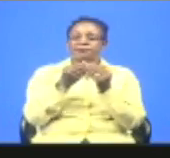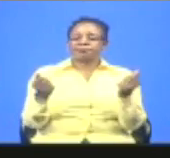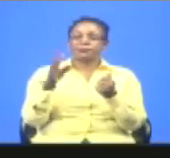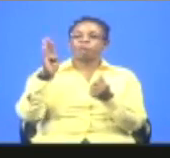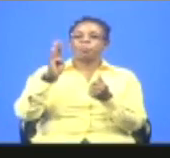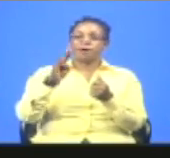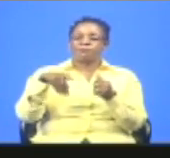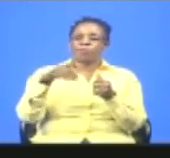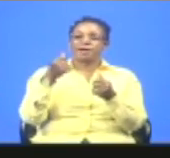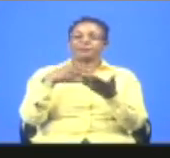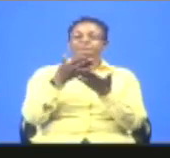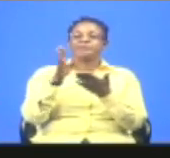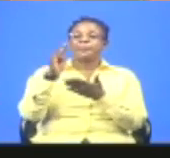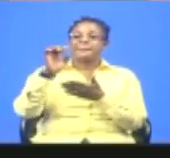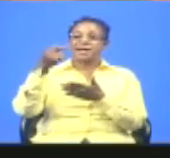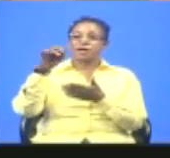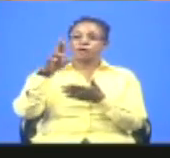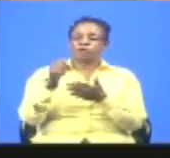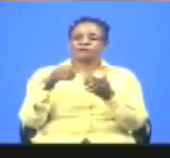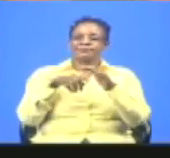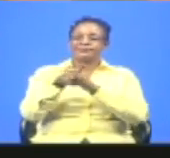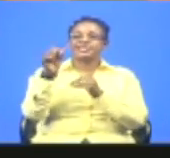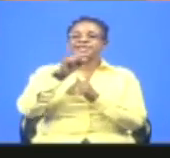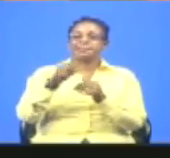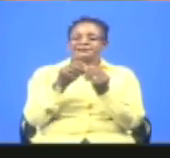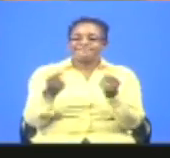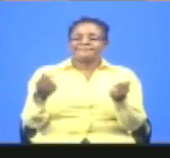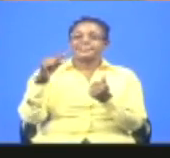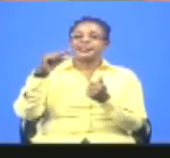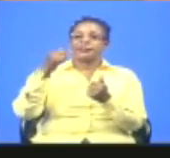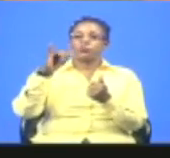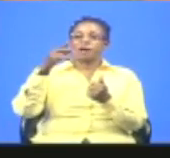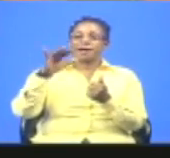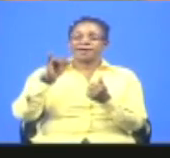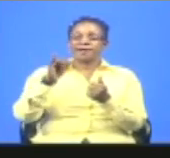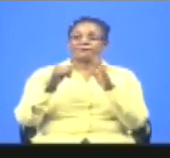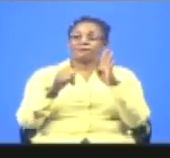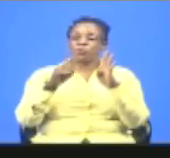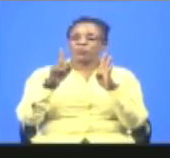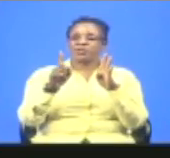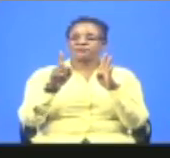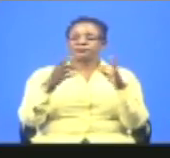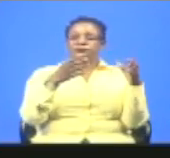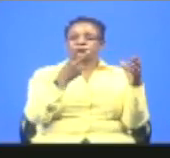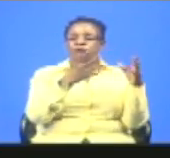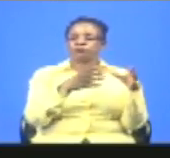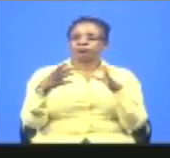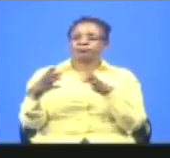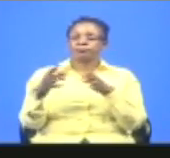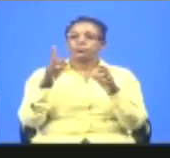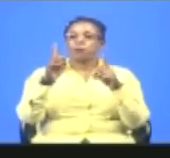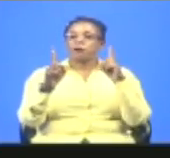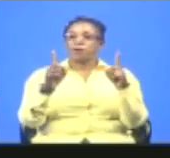Wednesday. Beirut entered the semis after beating Githurai All-Stars 4-1 in post-match penalties. The two teams tied at 1-1 in regular